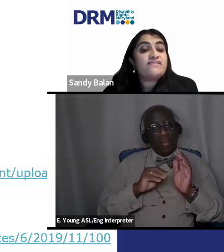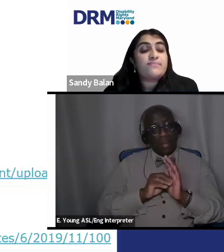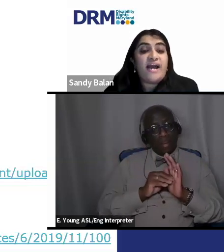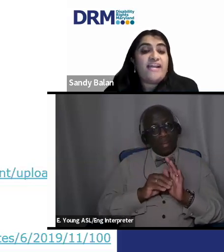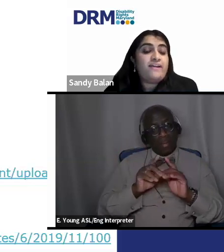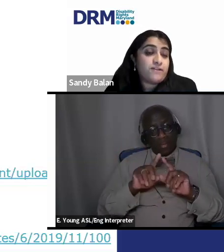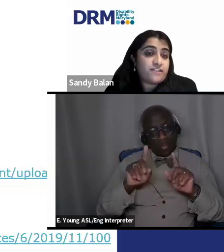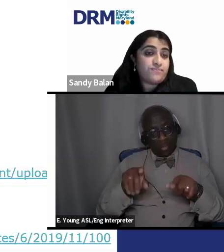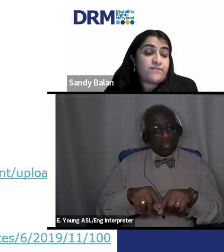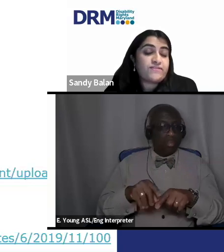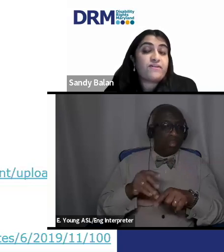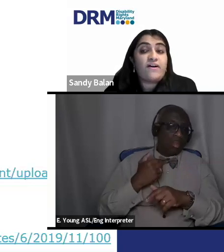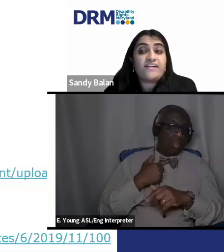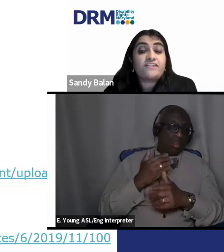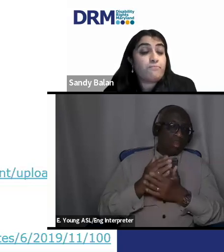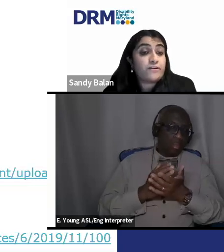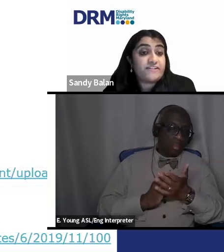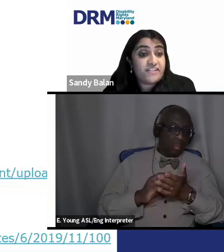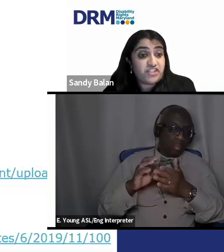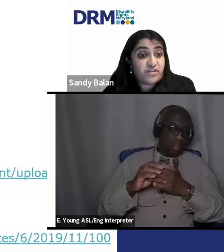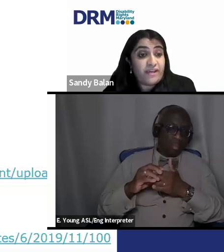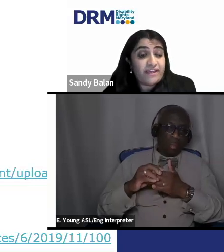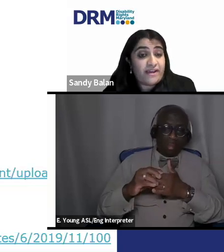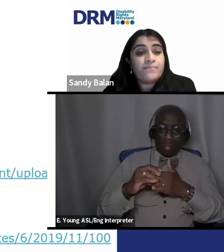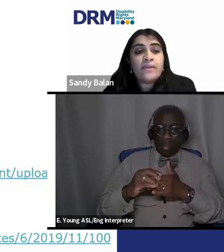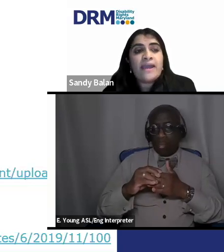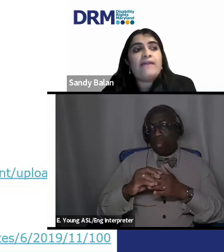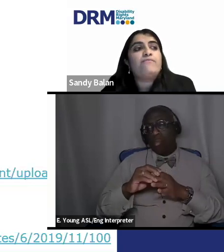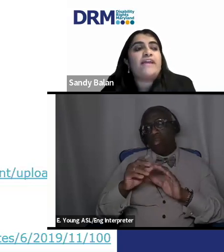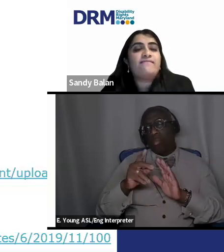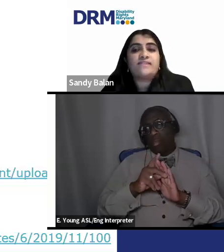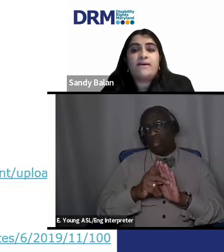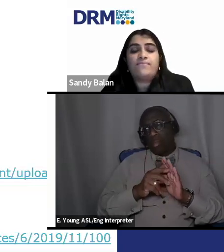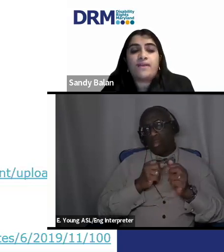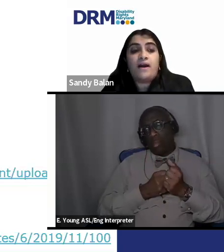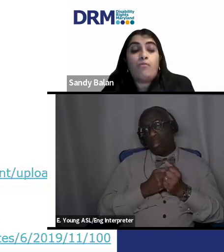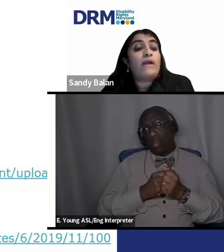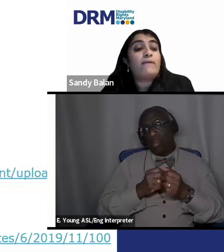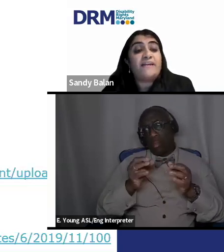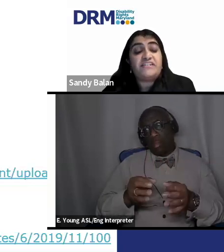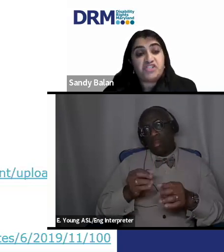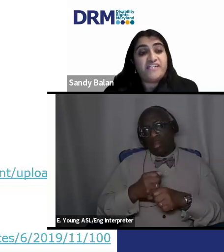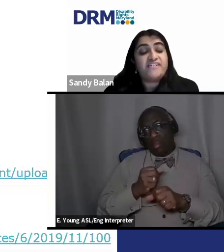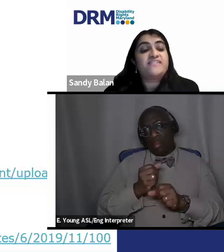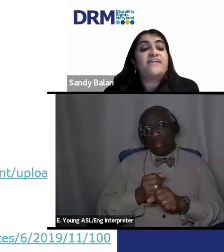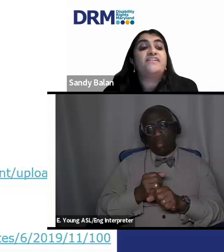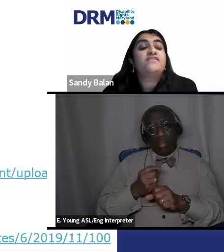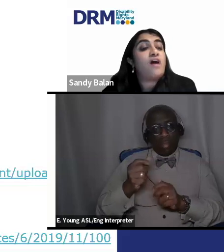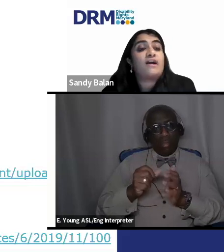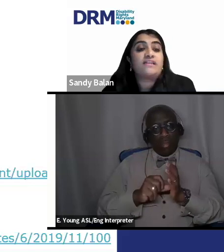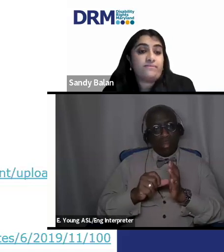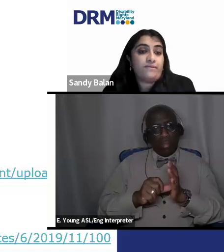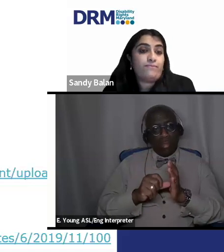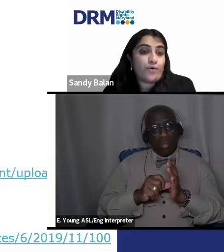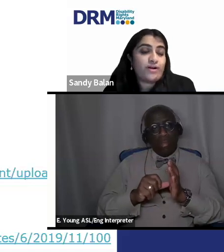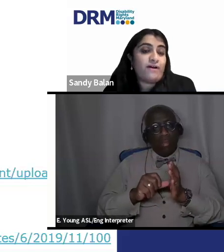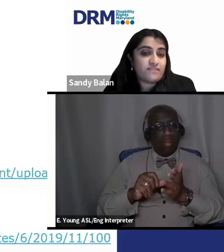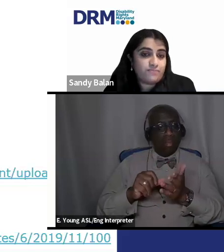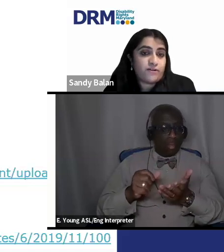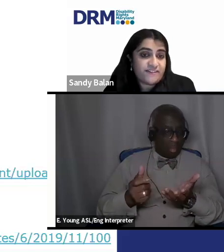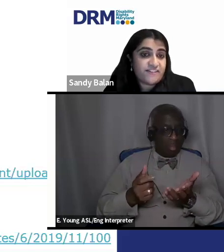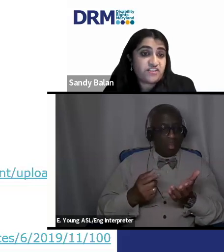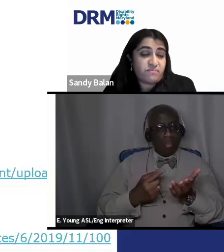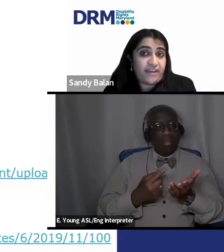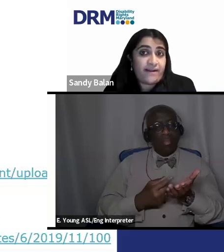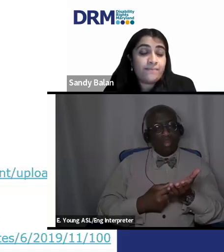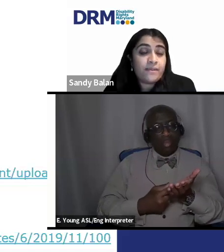but we also have some guiding principles regarding supported decision-making. And we have some one-page sheets that talk a little bit more